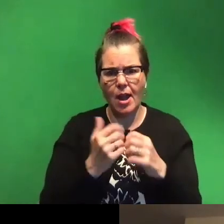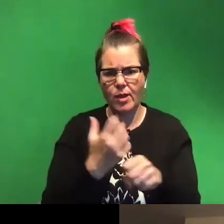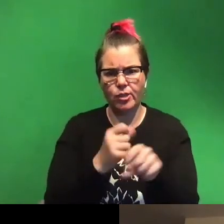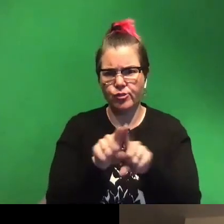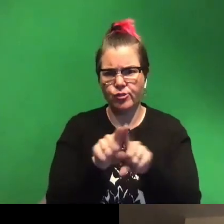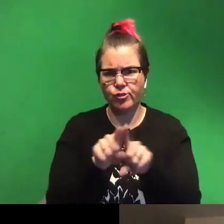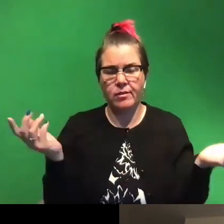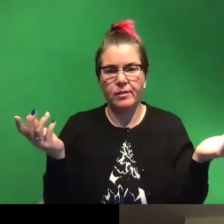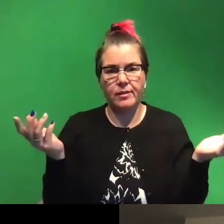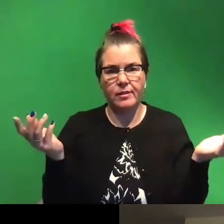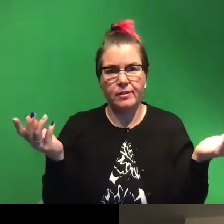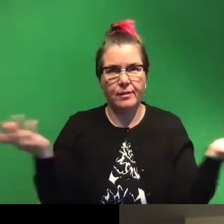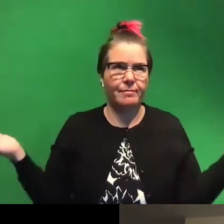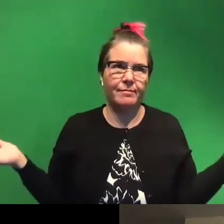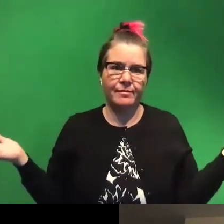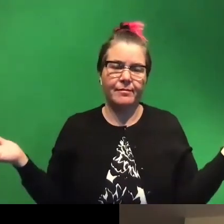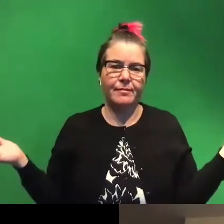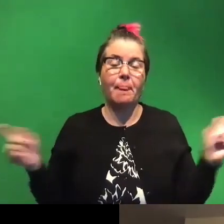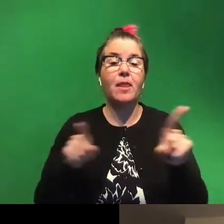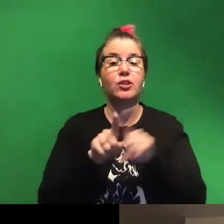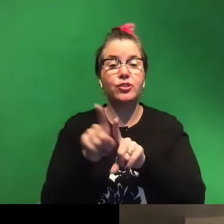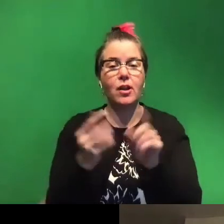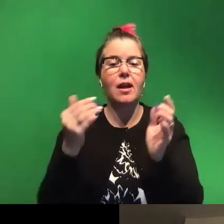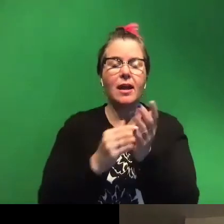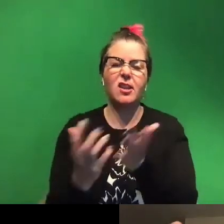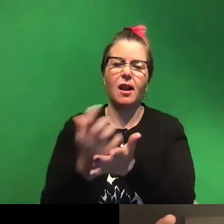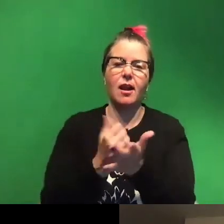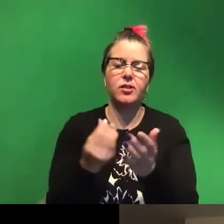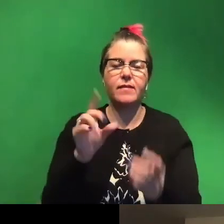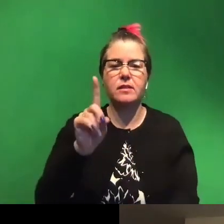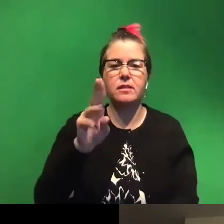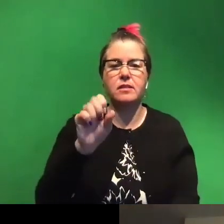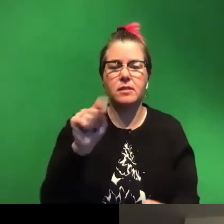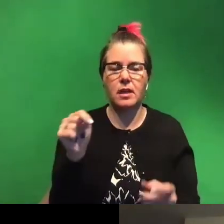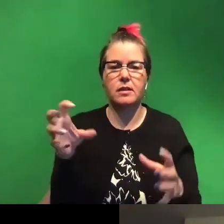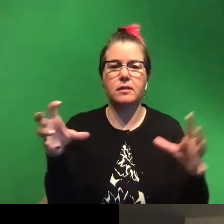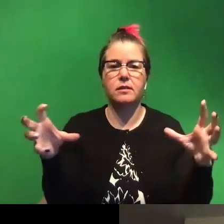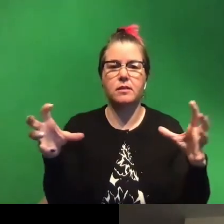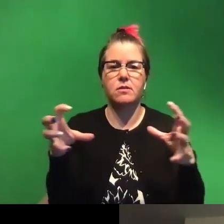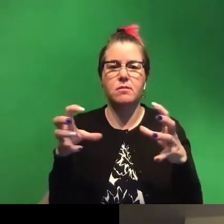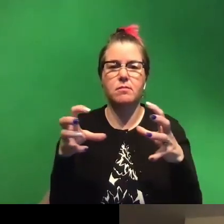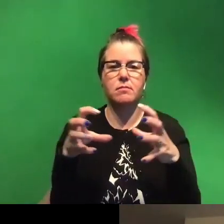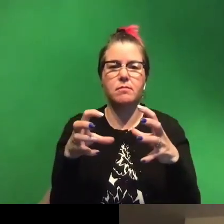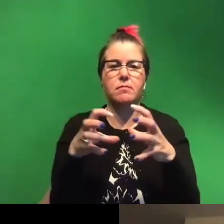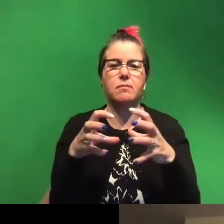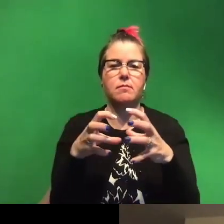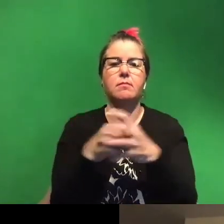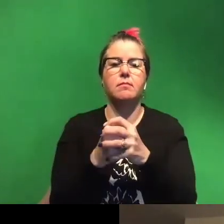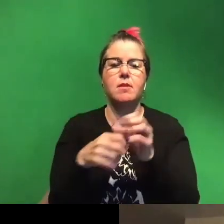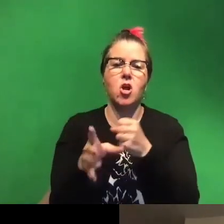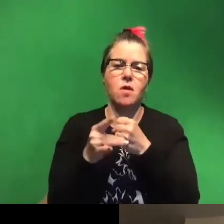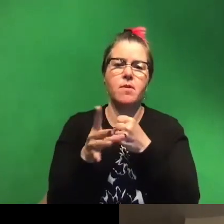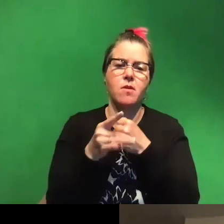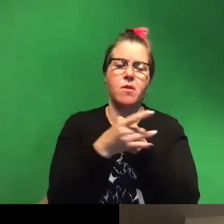right? So a star is again a collection of dust that just like it's collapsing, and you